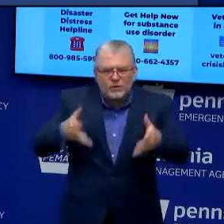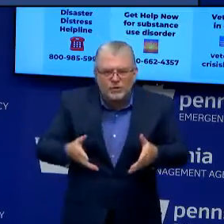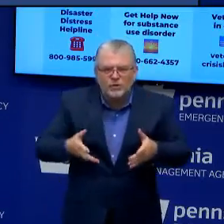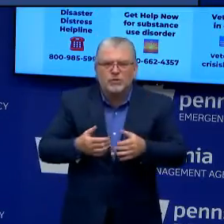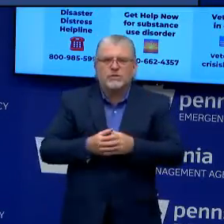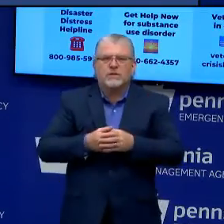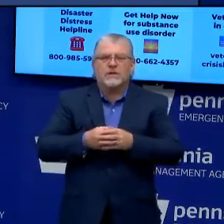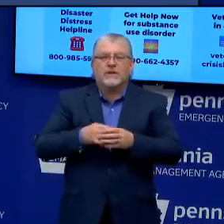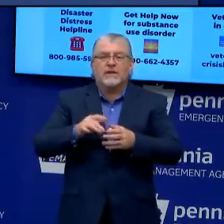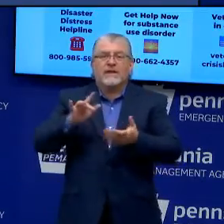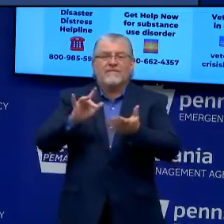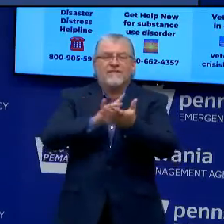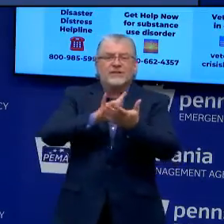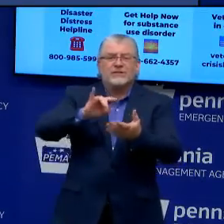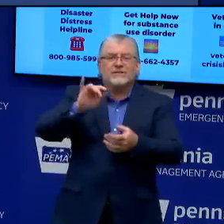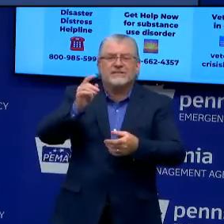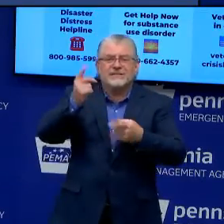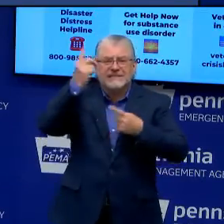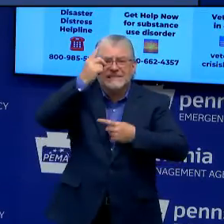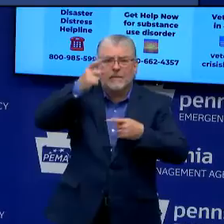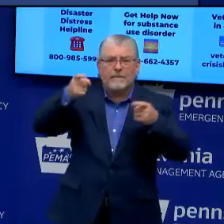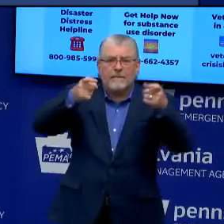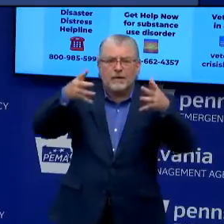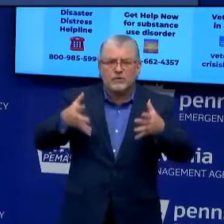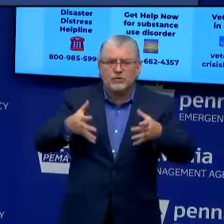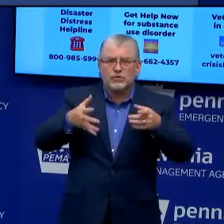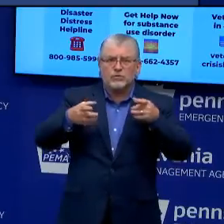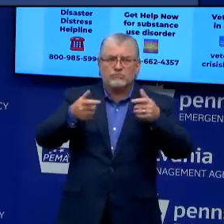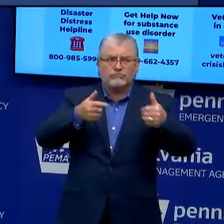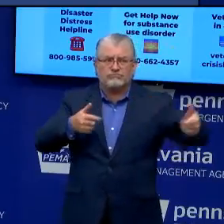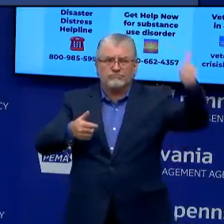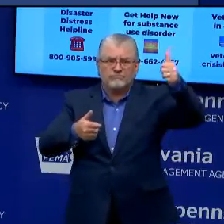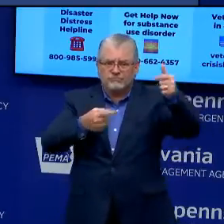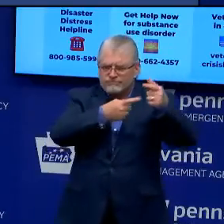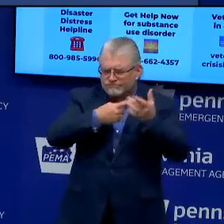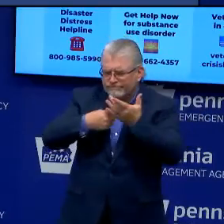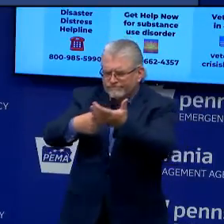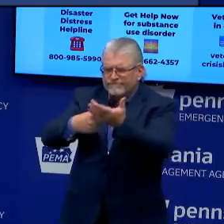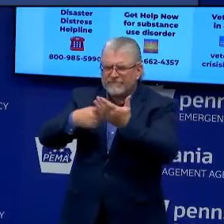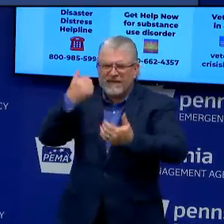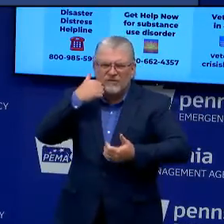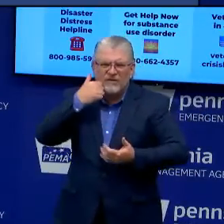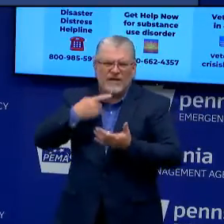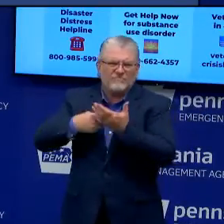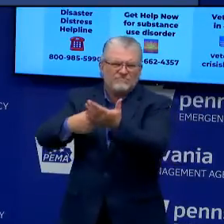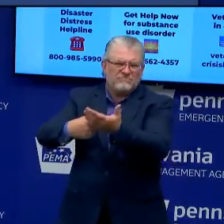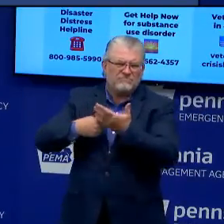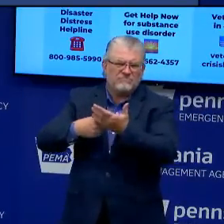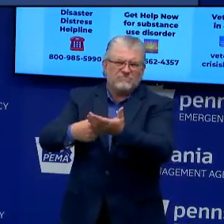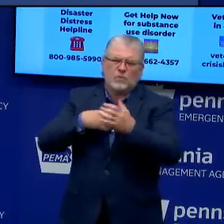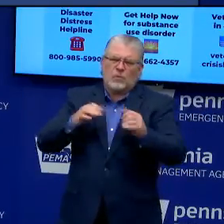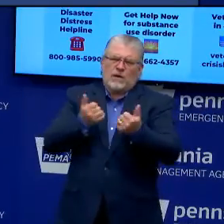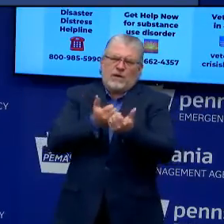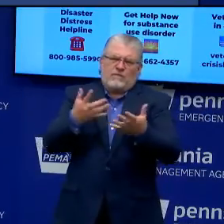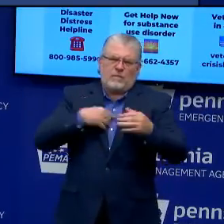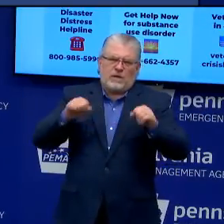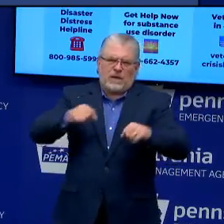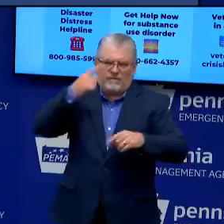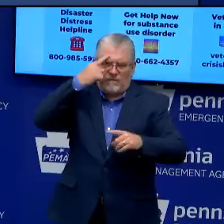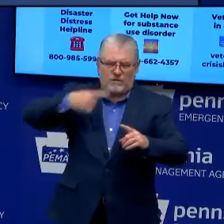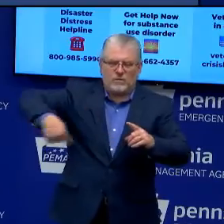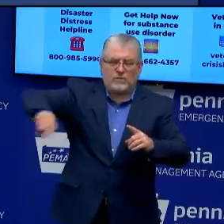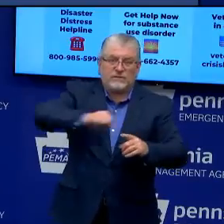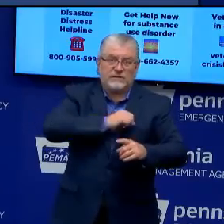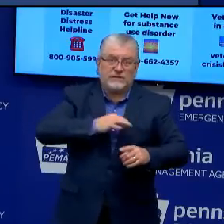do, again, everything we possibly can for the residents and staff there. Our next question is from Penn Live. Other states, such as Florida